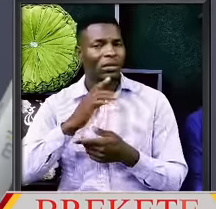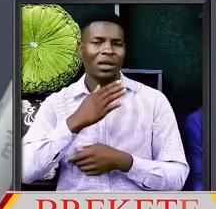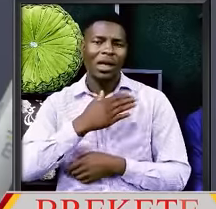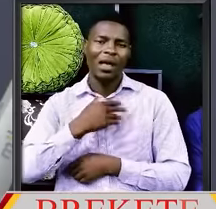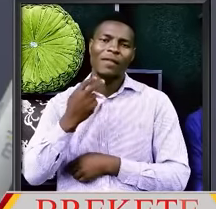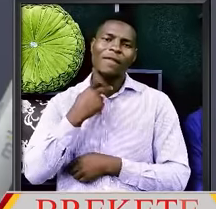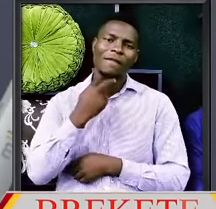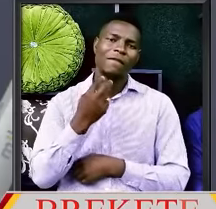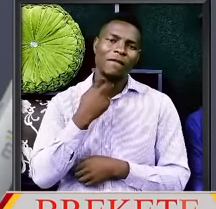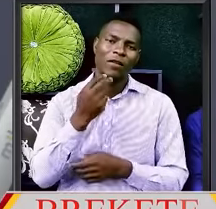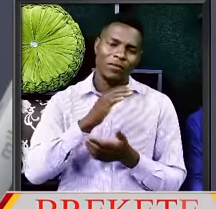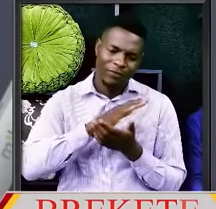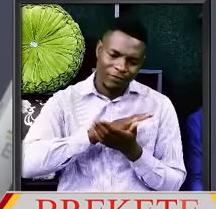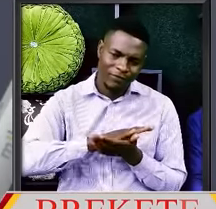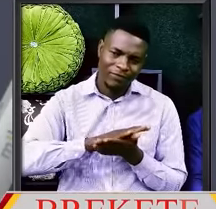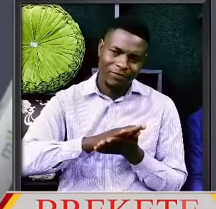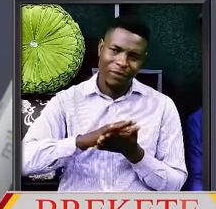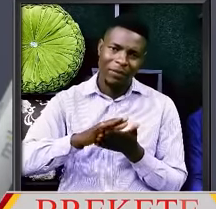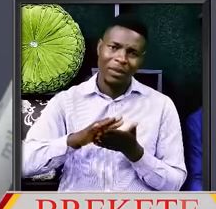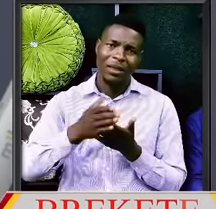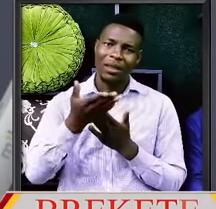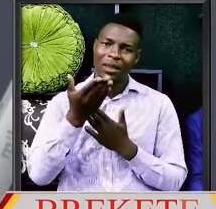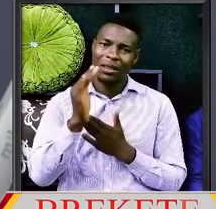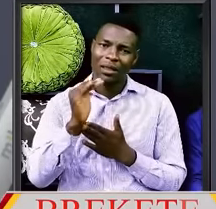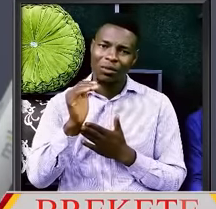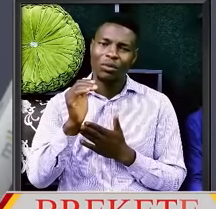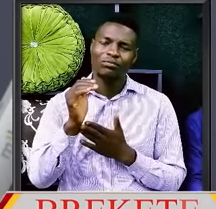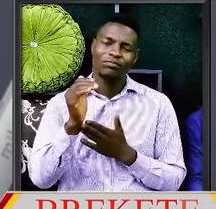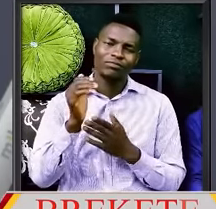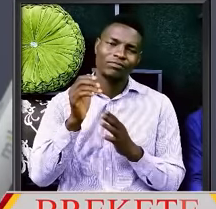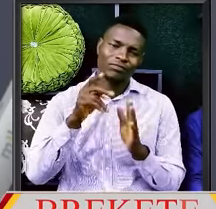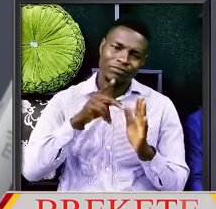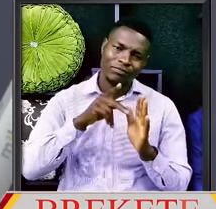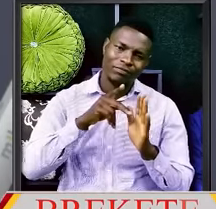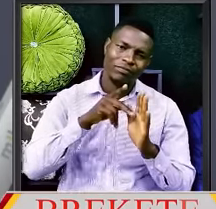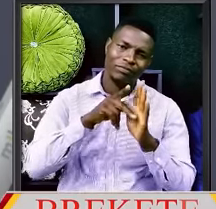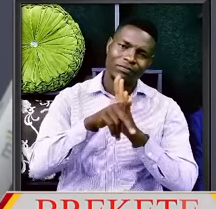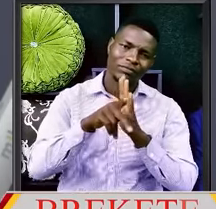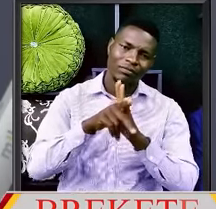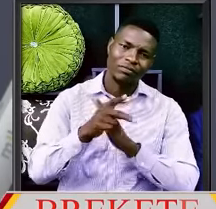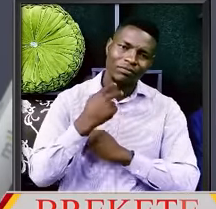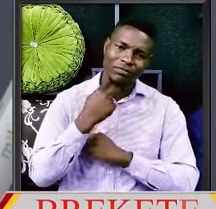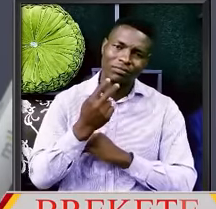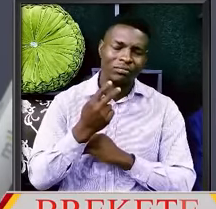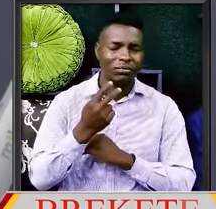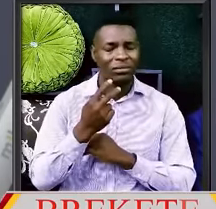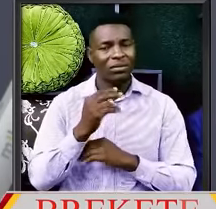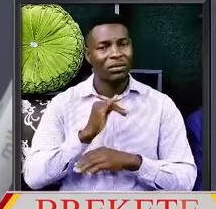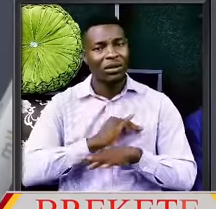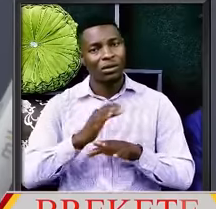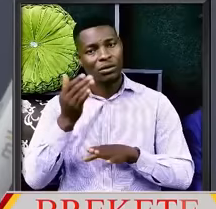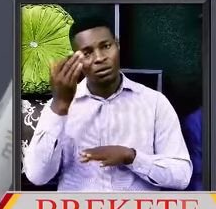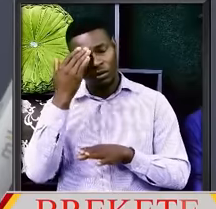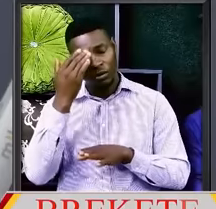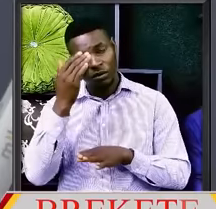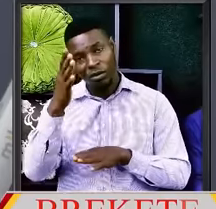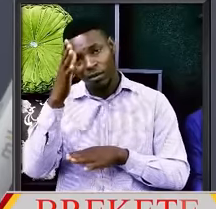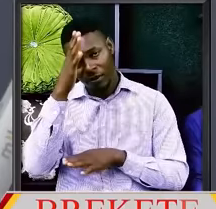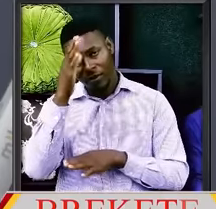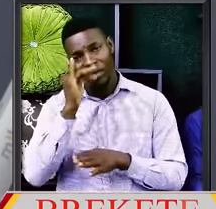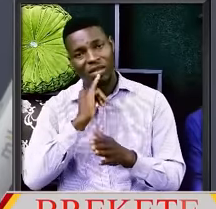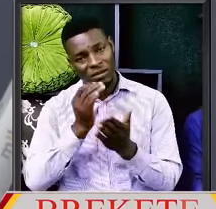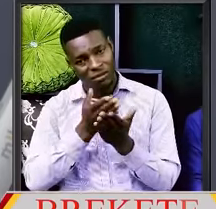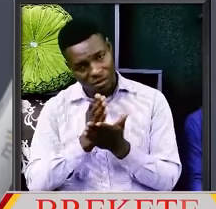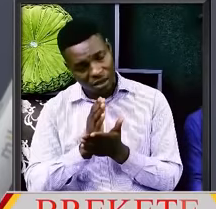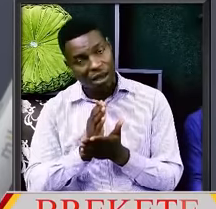star. They just quenched the star like that. I'm not saying Baba Mohbad is right. People are bullying Baba